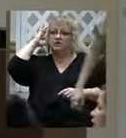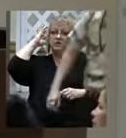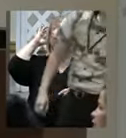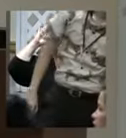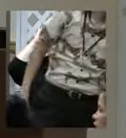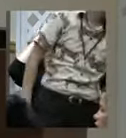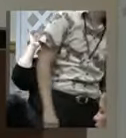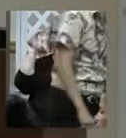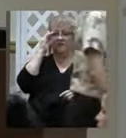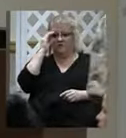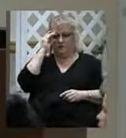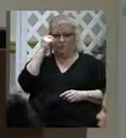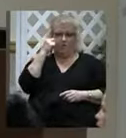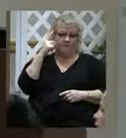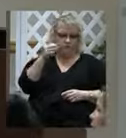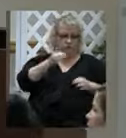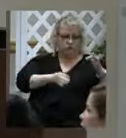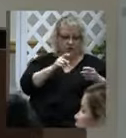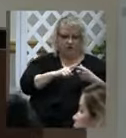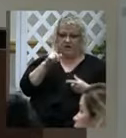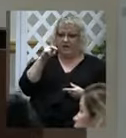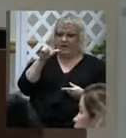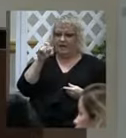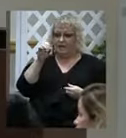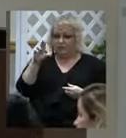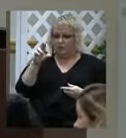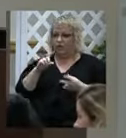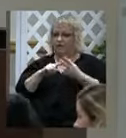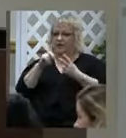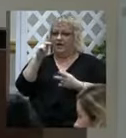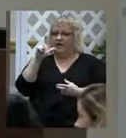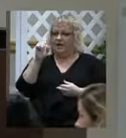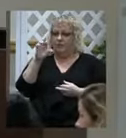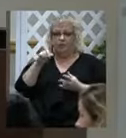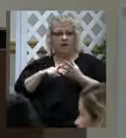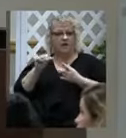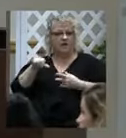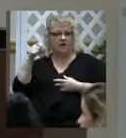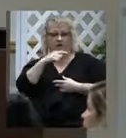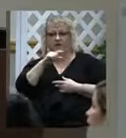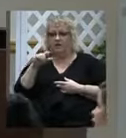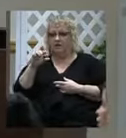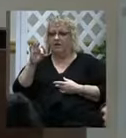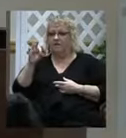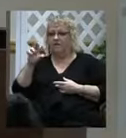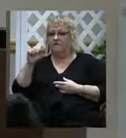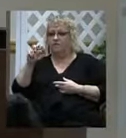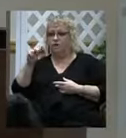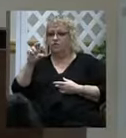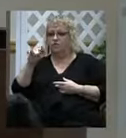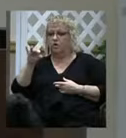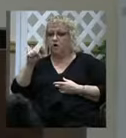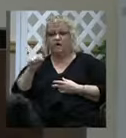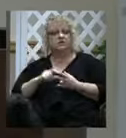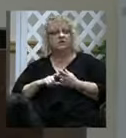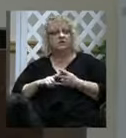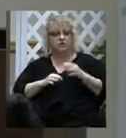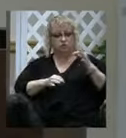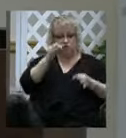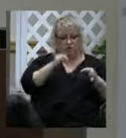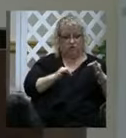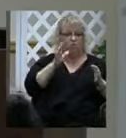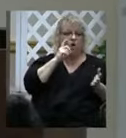one for the judiciary and a few for Kleber, and then if you want to chime in, Francois. Does the judiciary